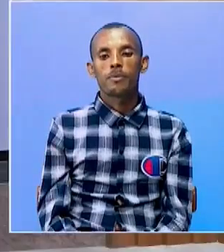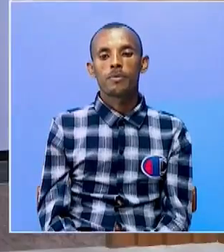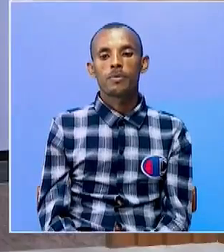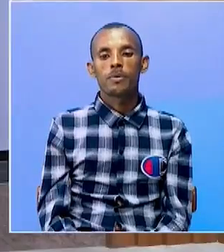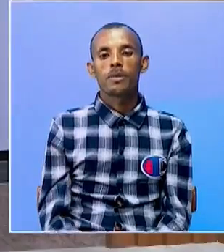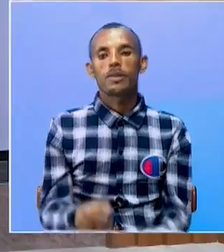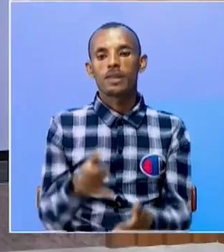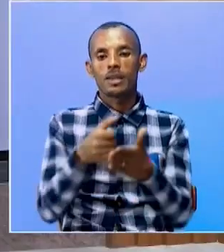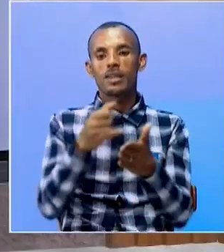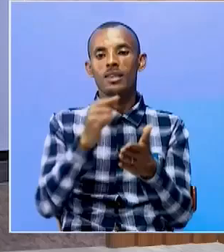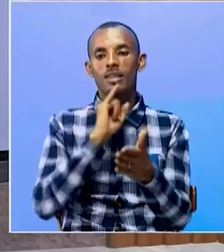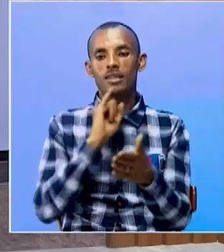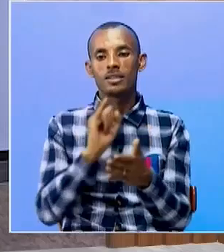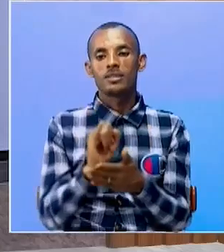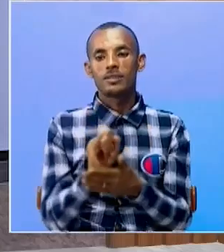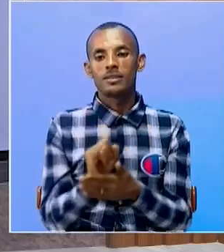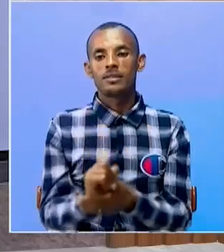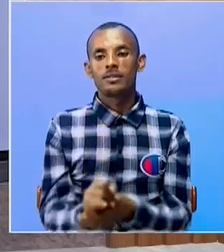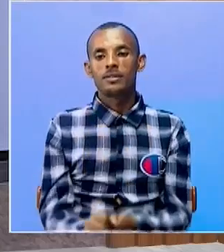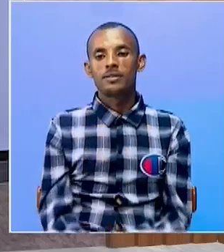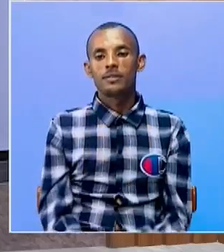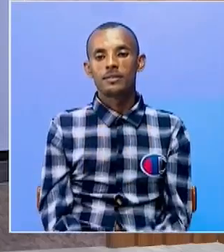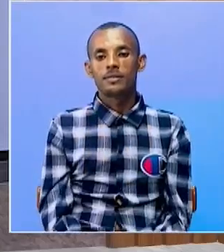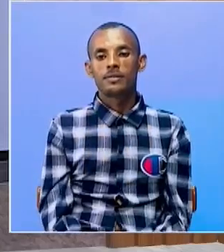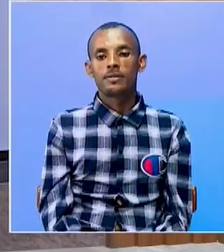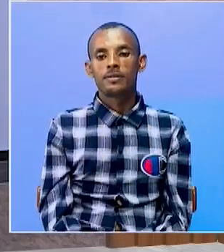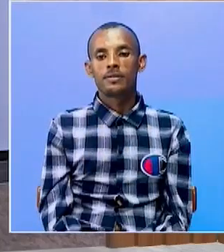In this case,